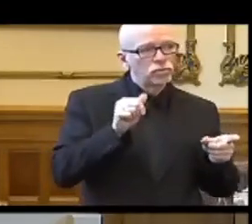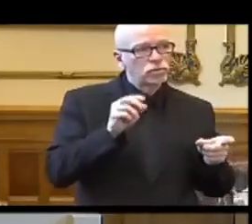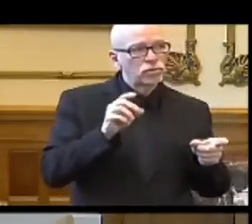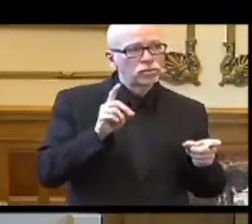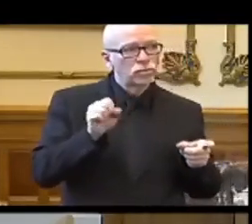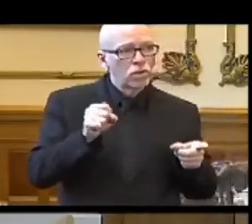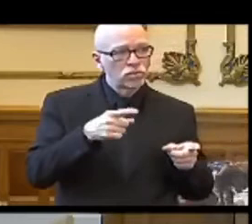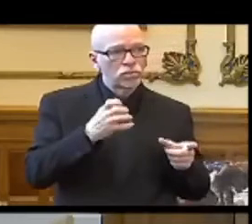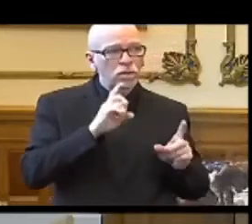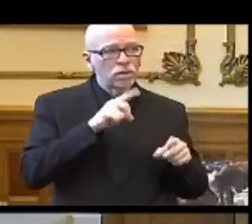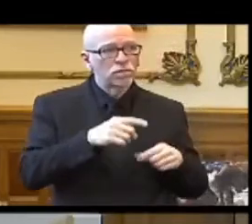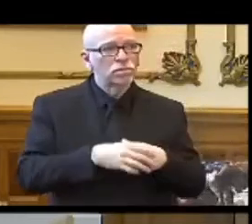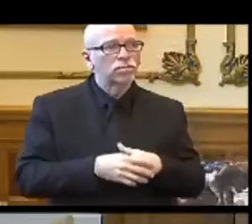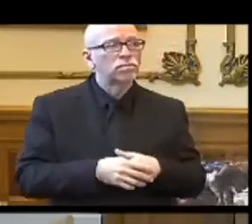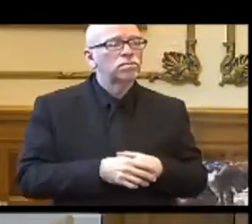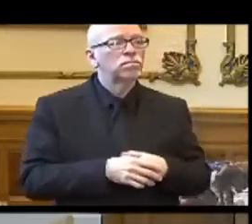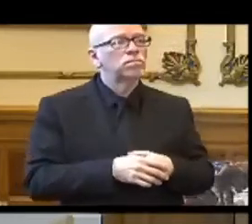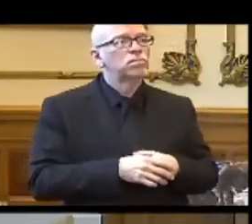take a crack at both of those?